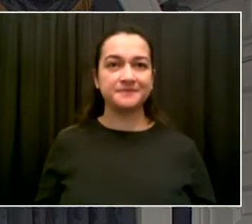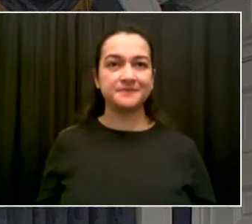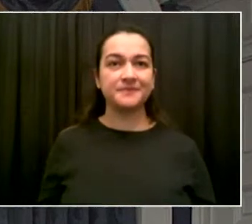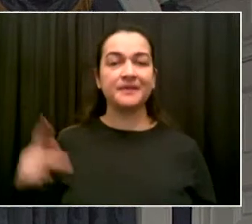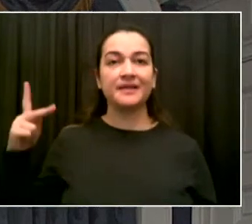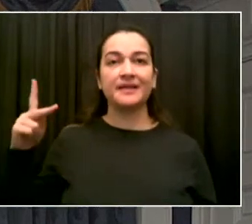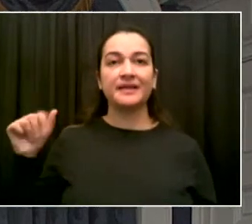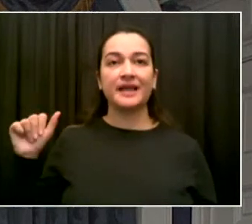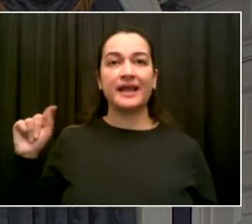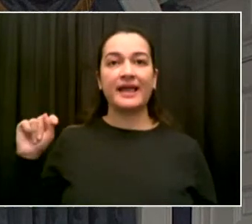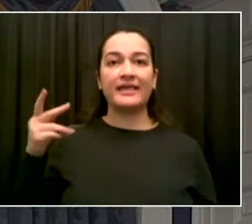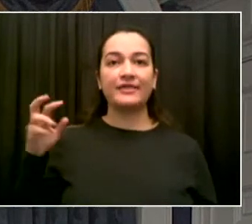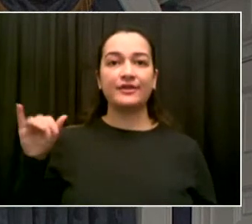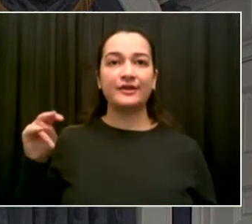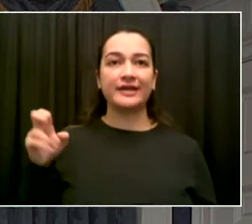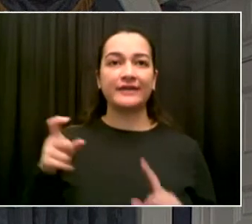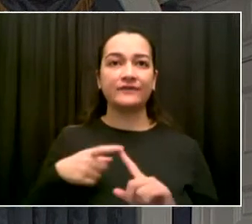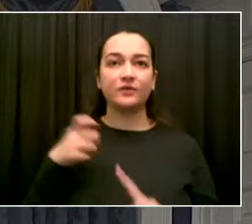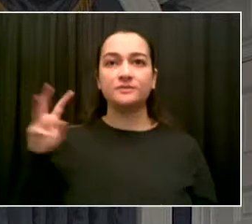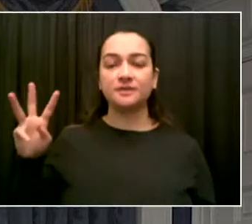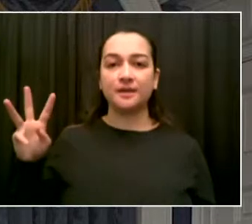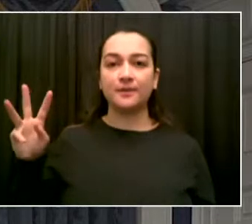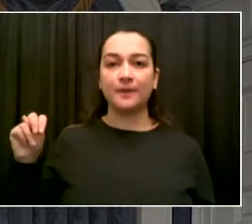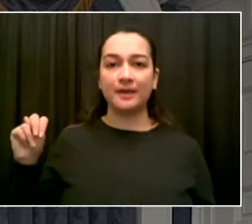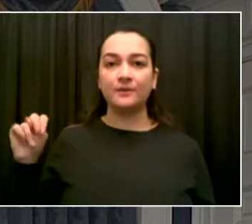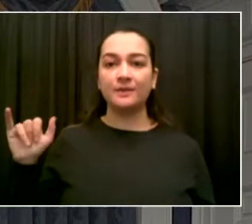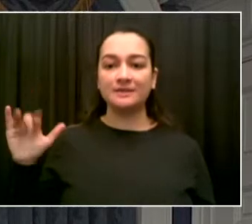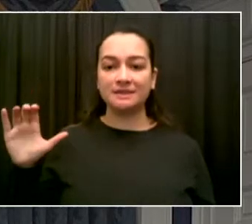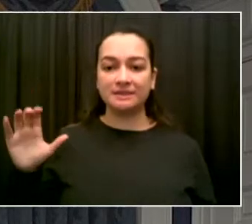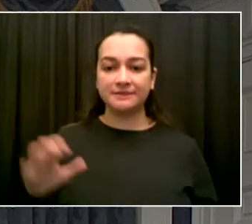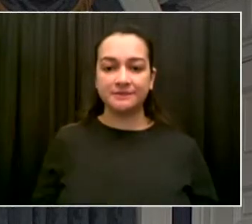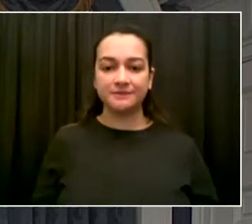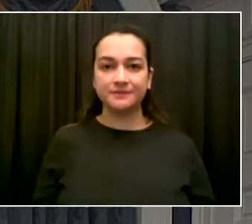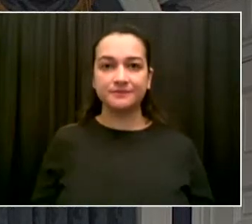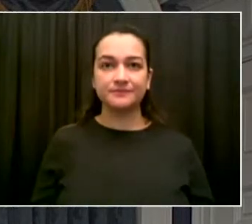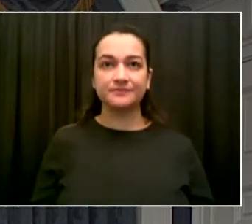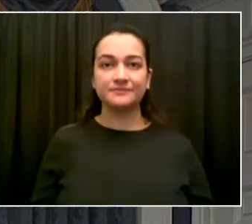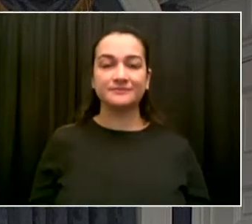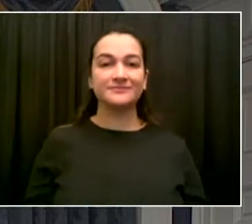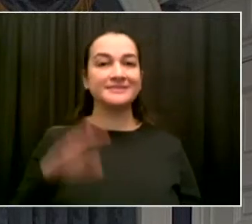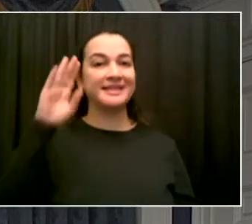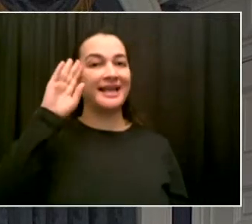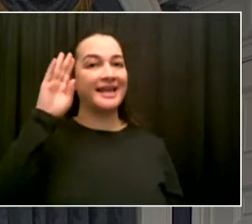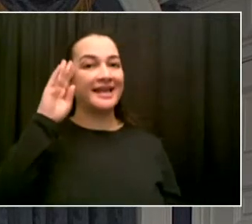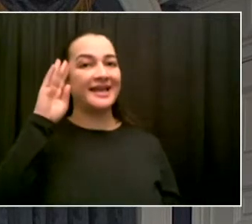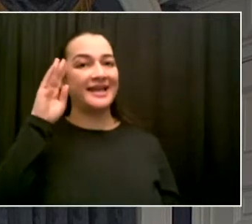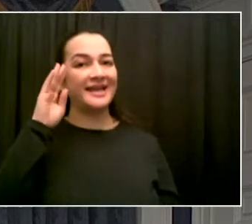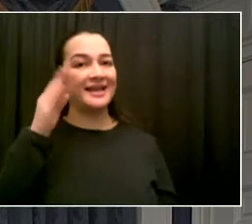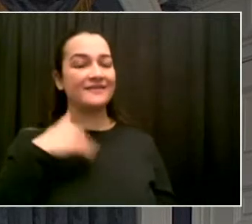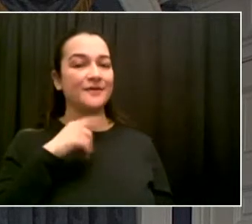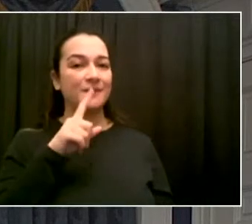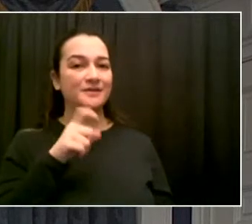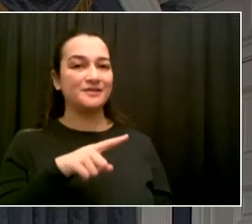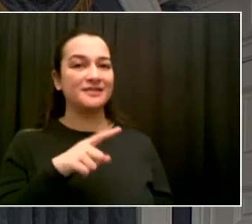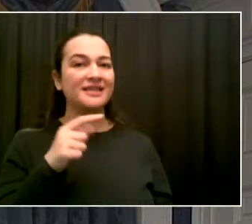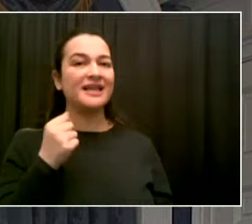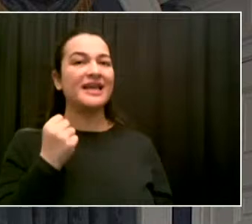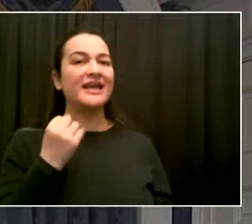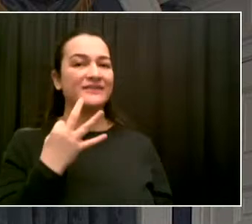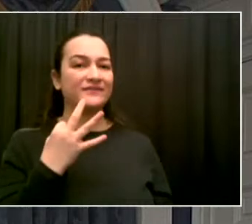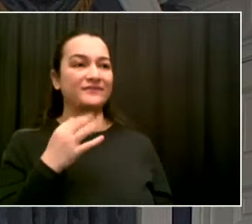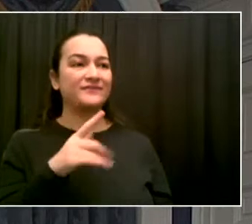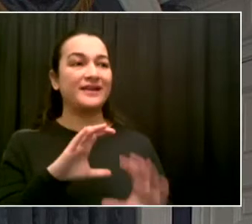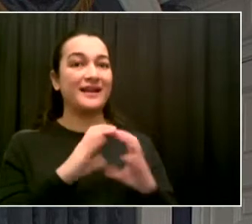Hi, I have a question about how the classroom quarantine will work in upper grades where students